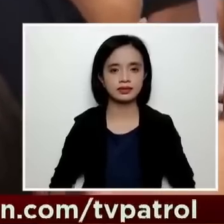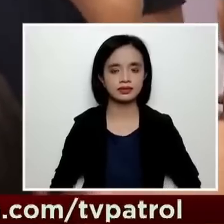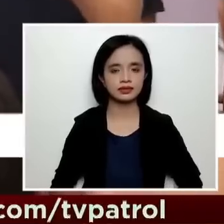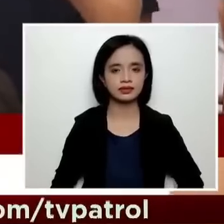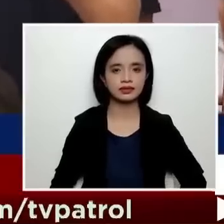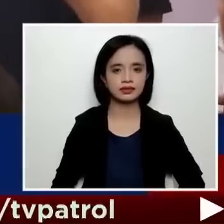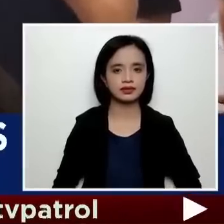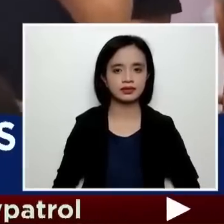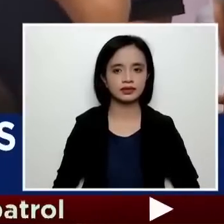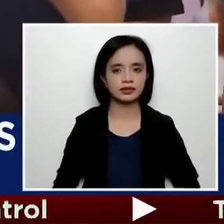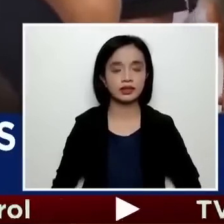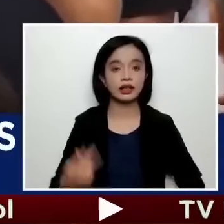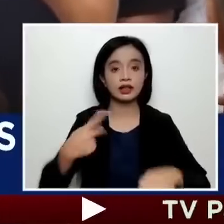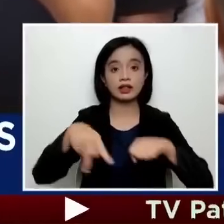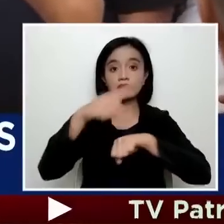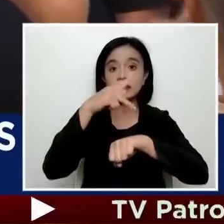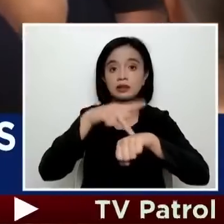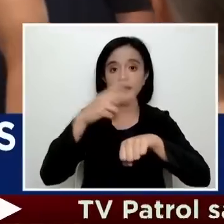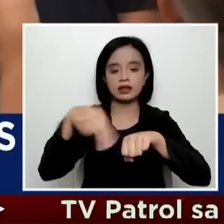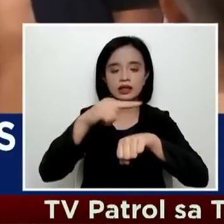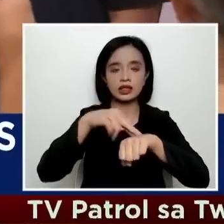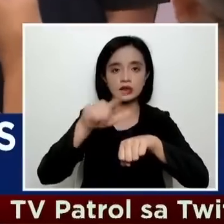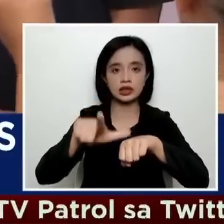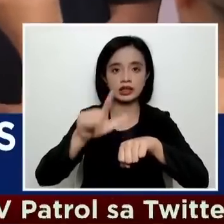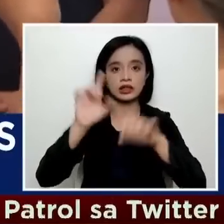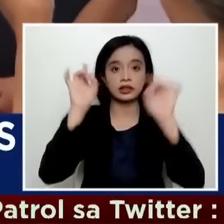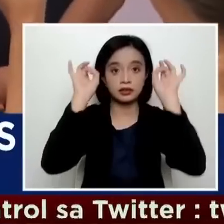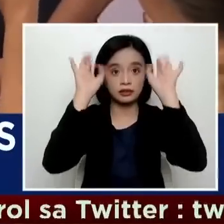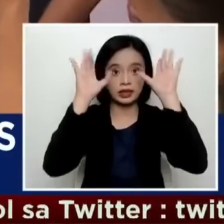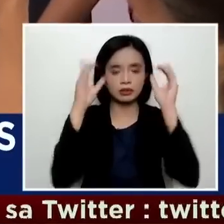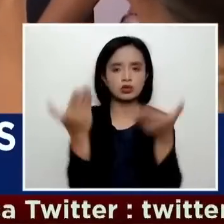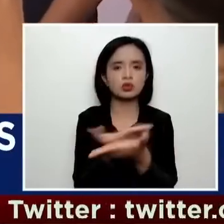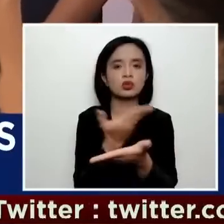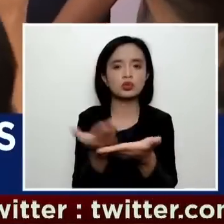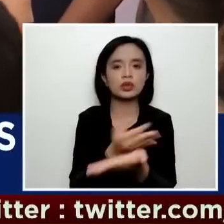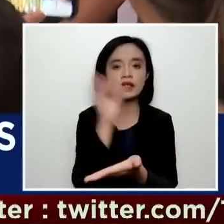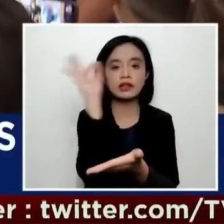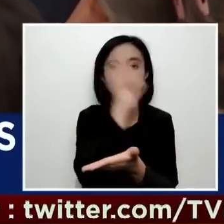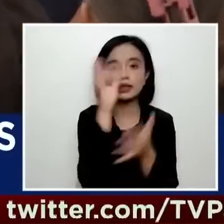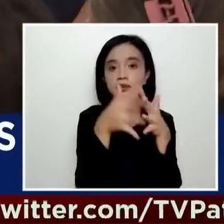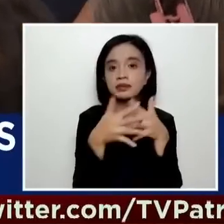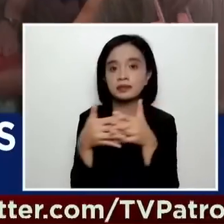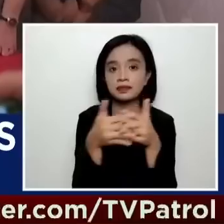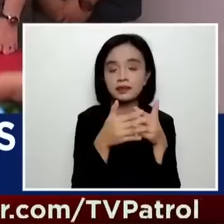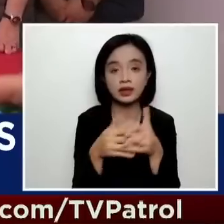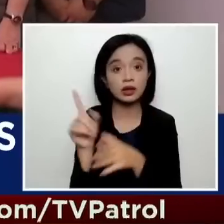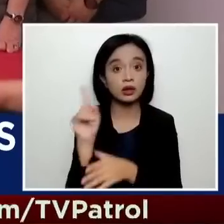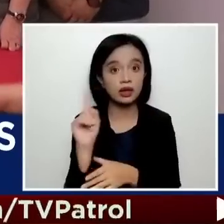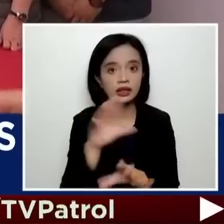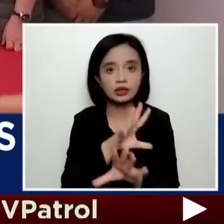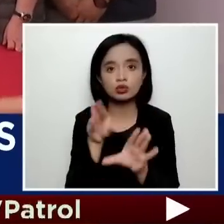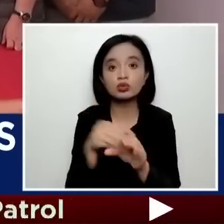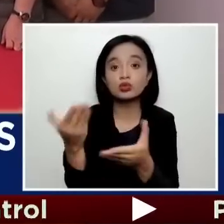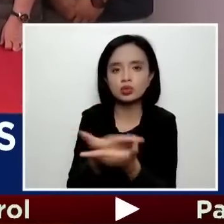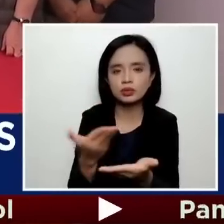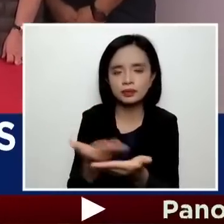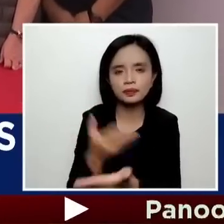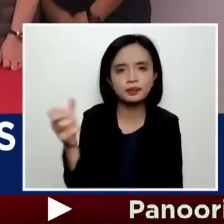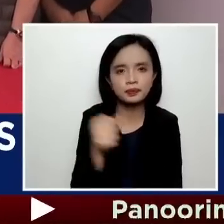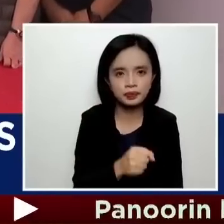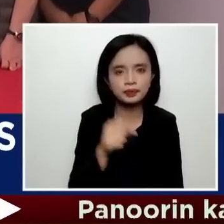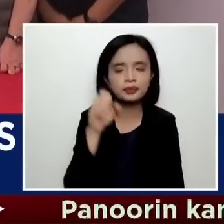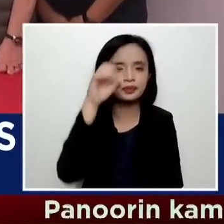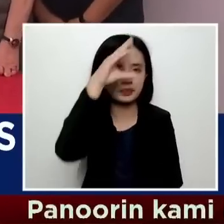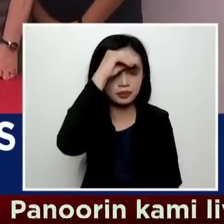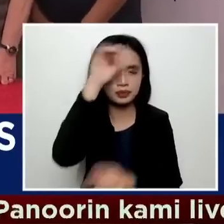Pinakilala ng Philippine National Volleyball Federation ang bagong Phil-Am recruits ng men's national volleyball team. Sasabak sa 32nd